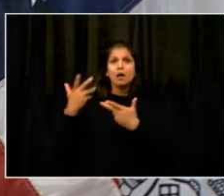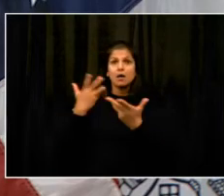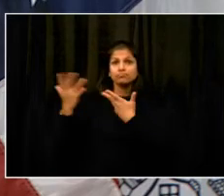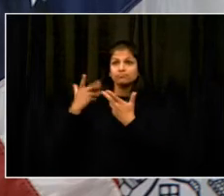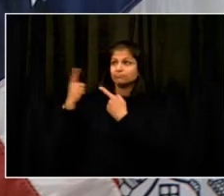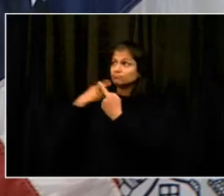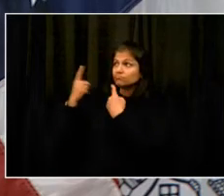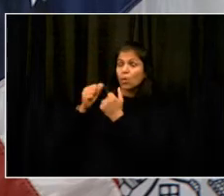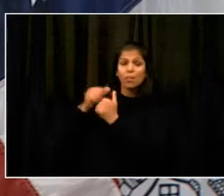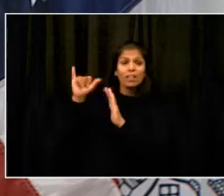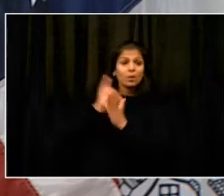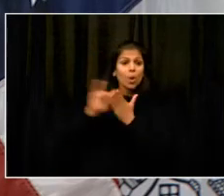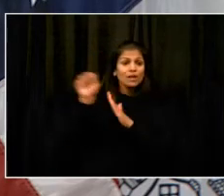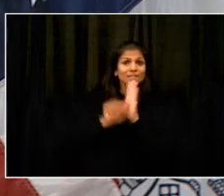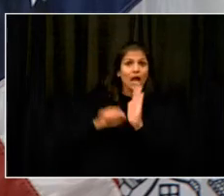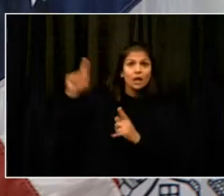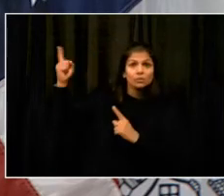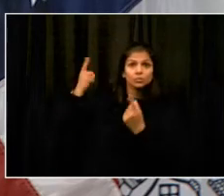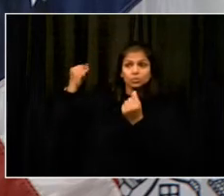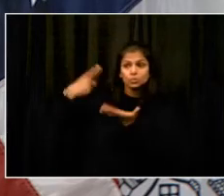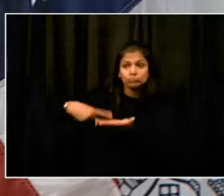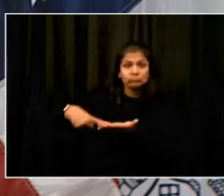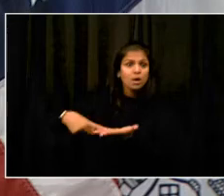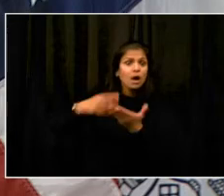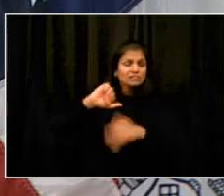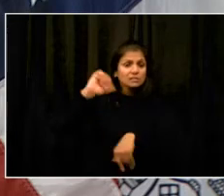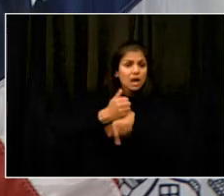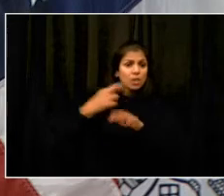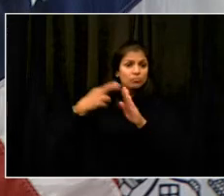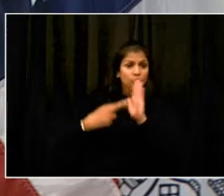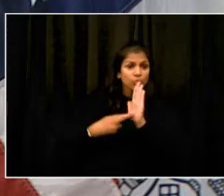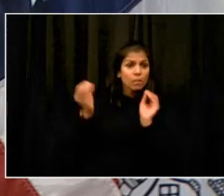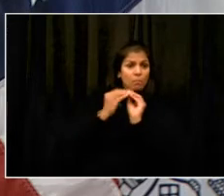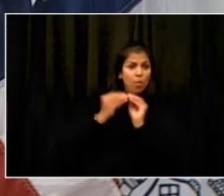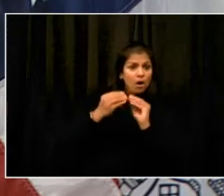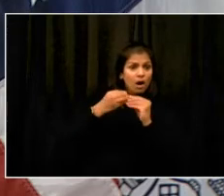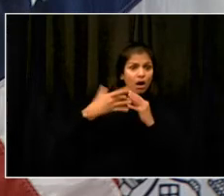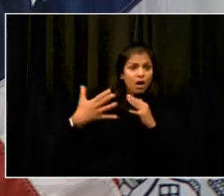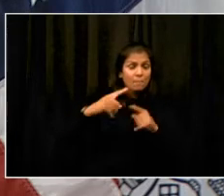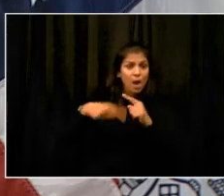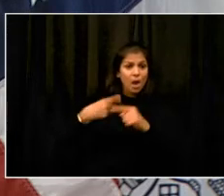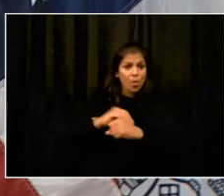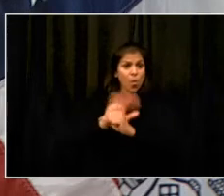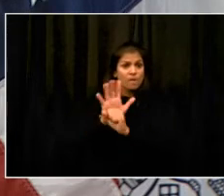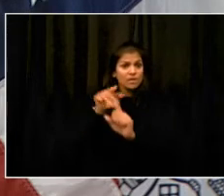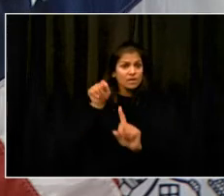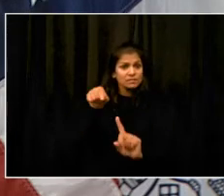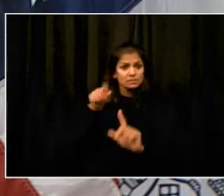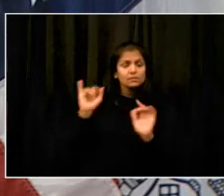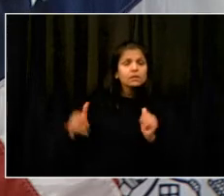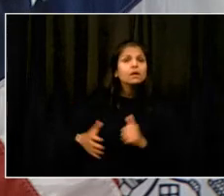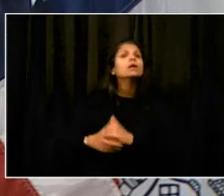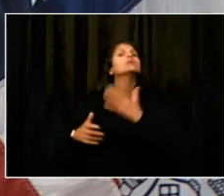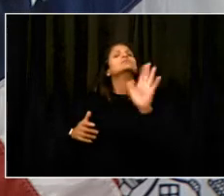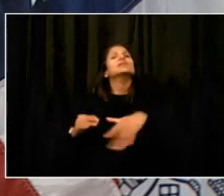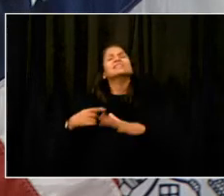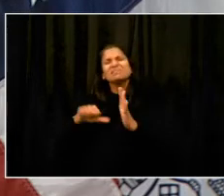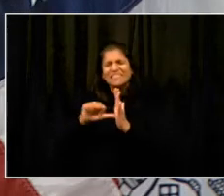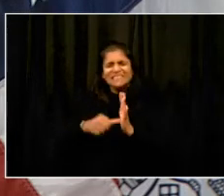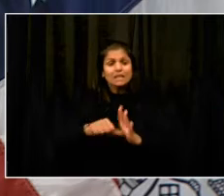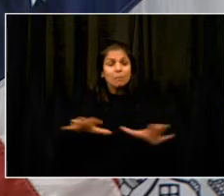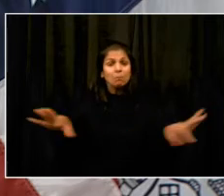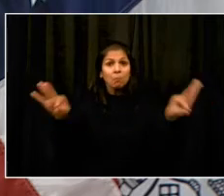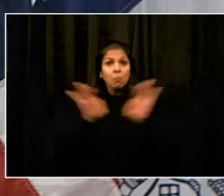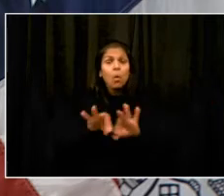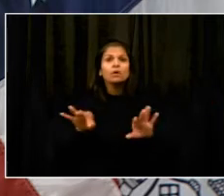have to address this, but at the same time, it's not like the spring because we're seeing such a different reality in the hospitals, and thank God for